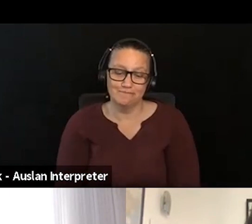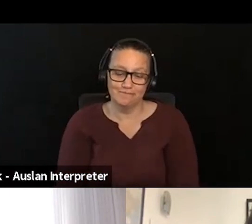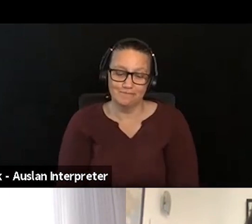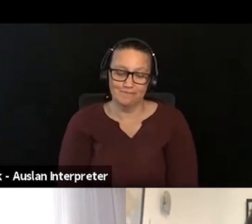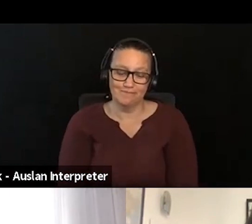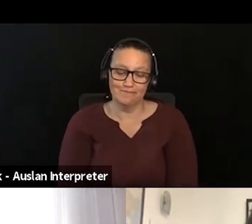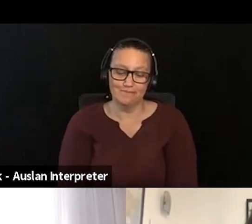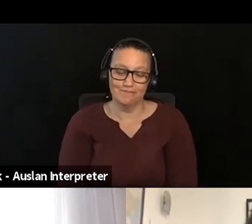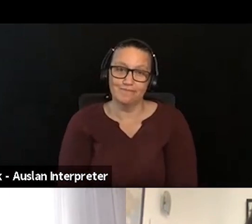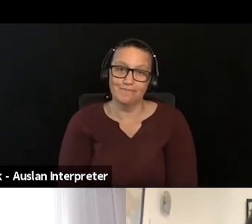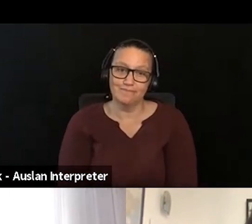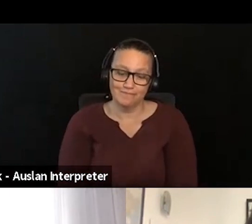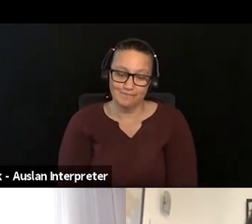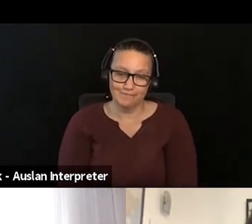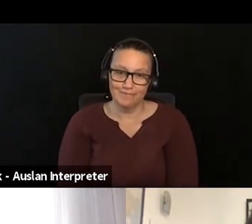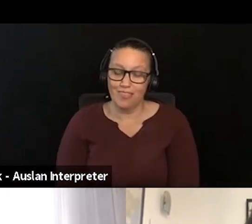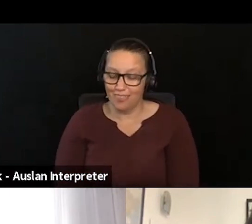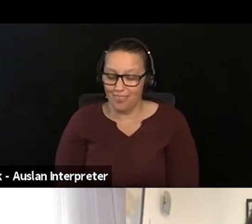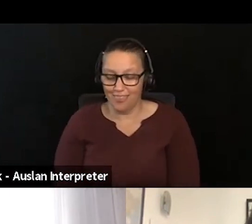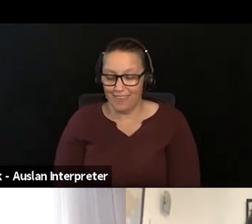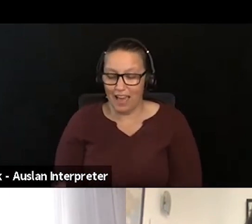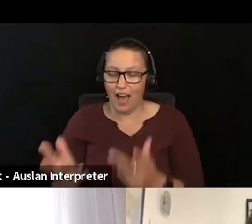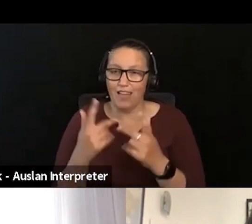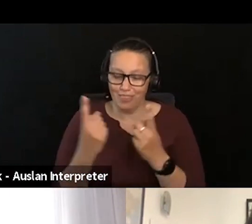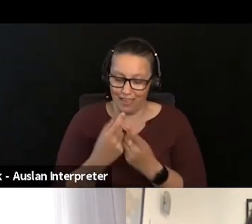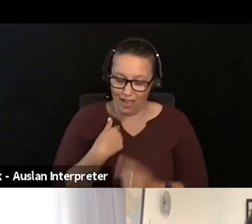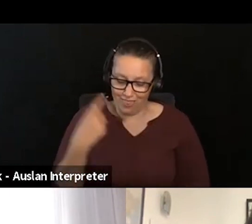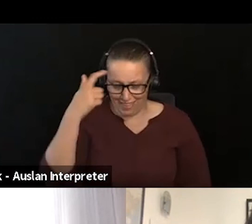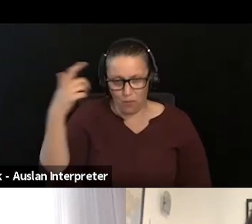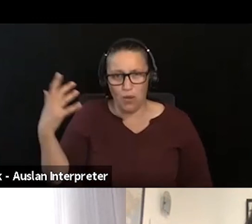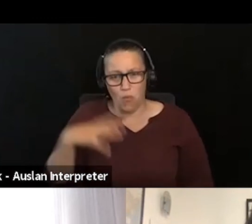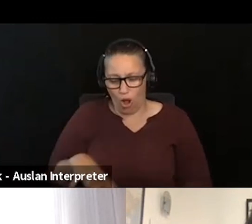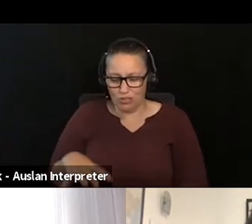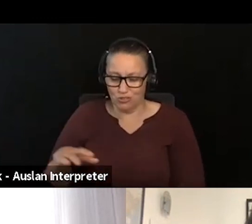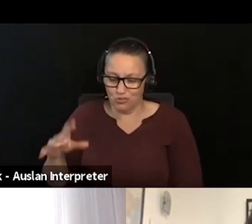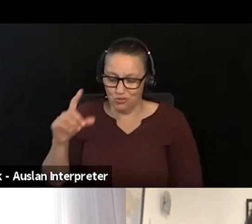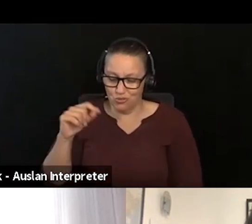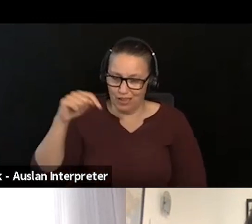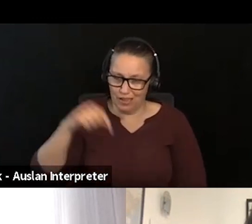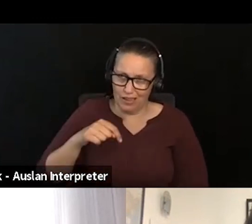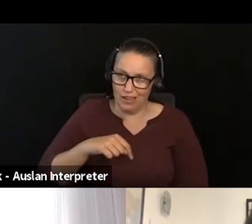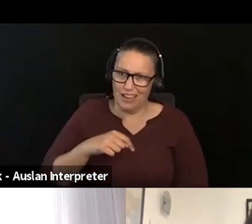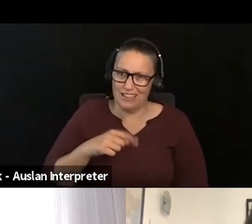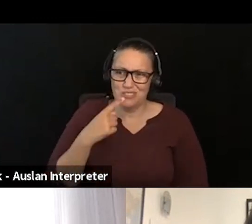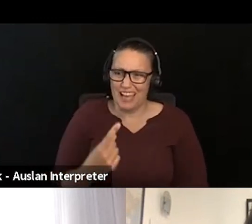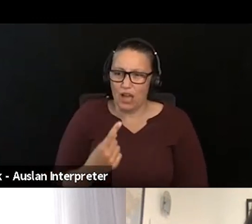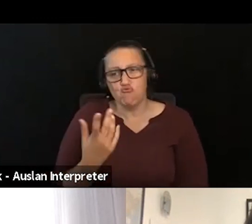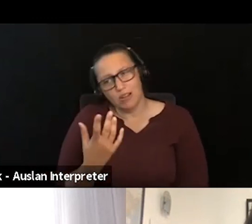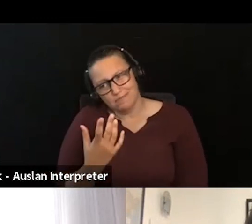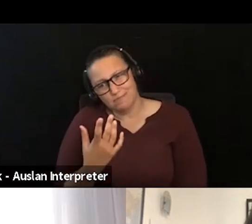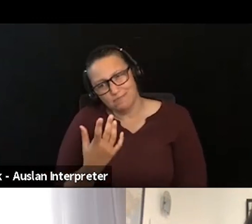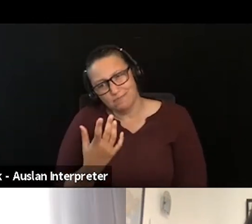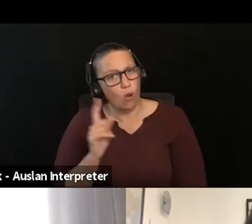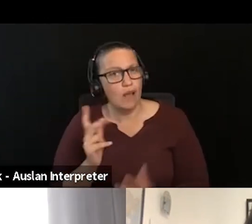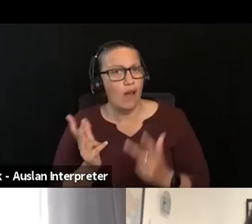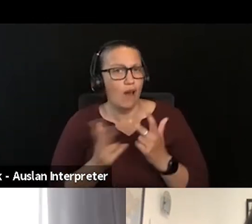The other thing, though, I think that we want to do here is to actually say, well, what other kinds of